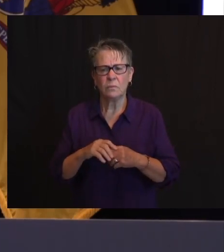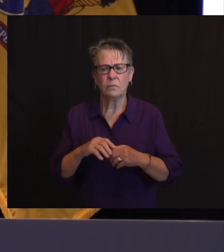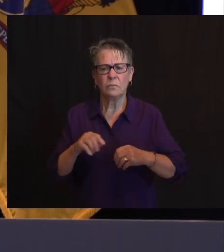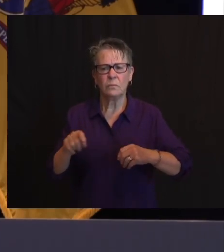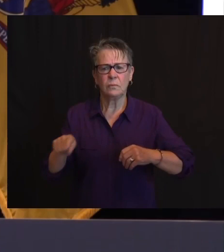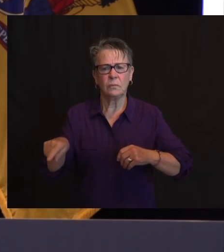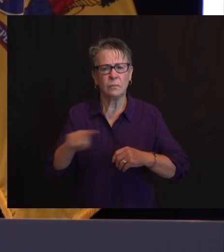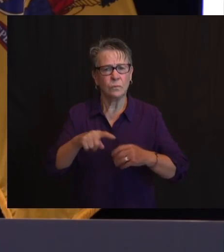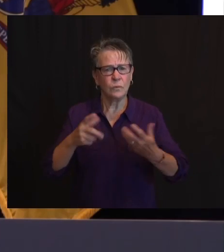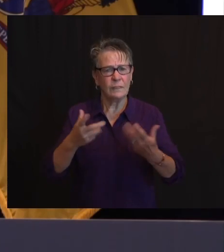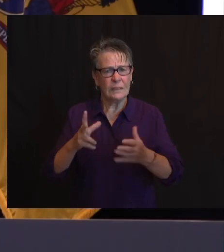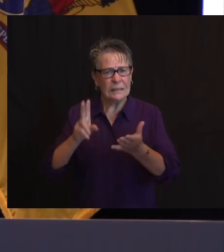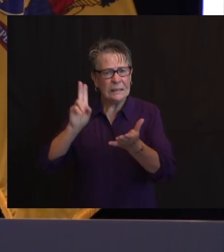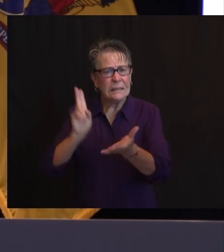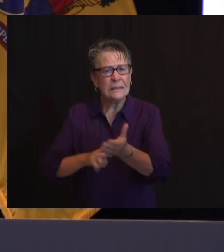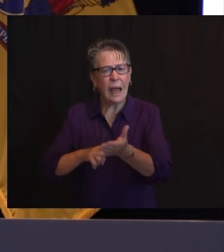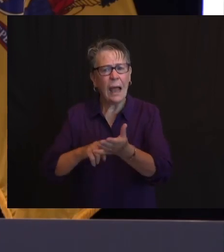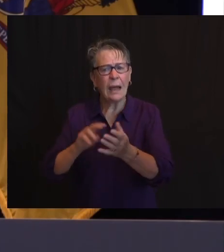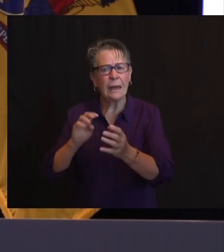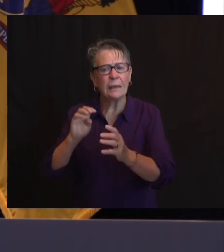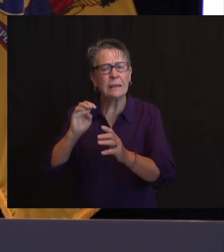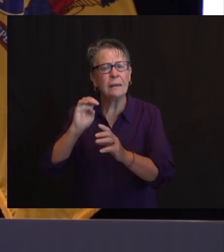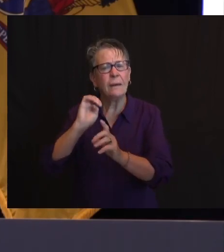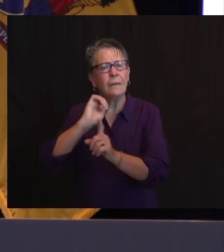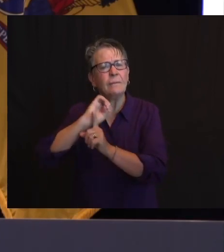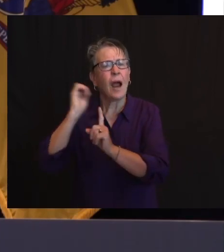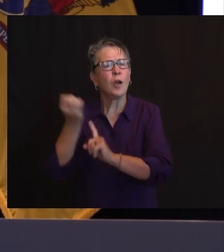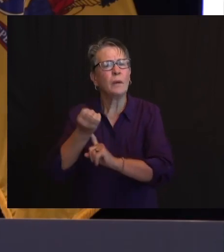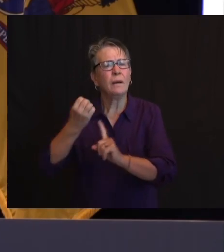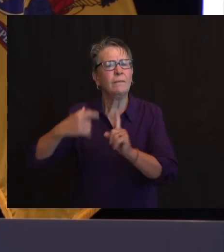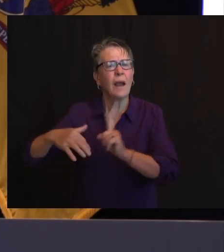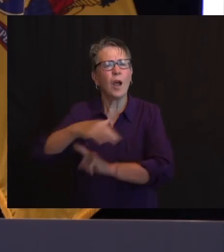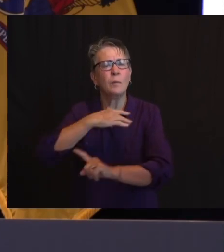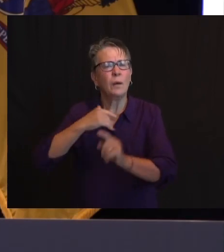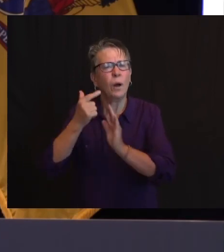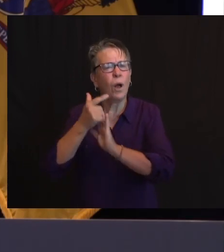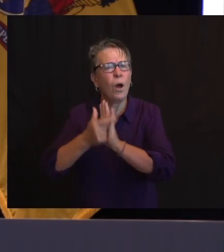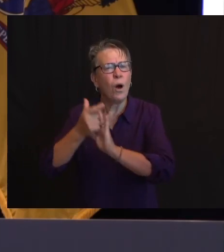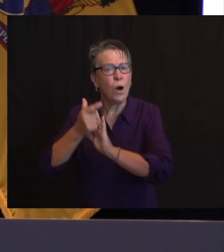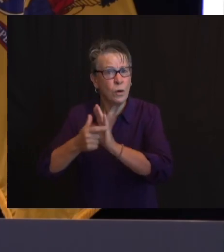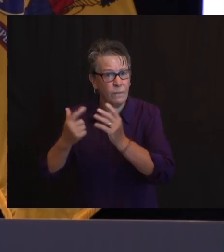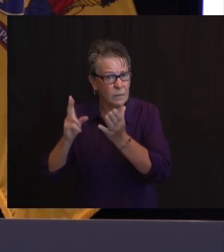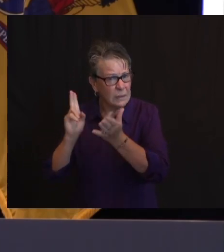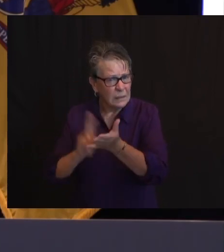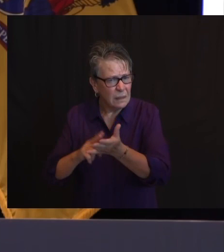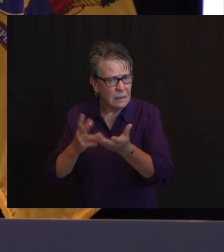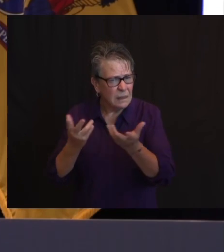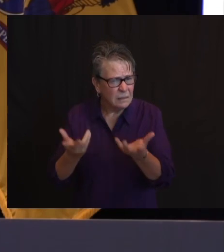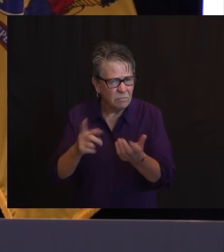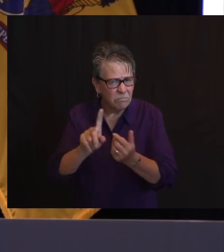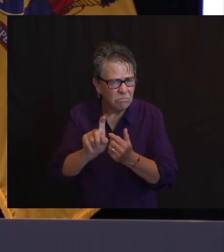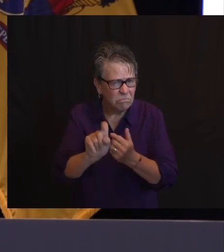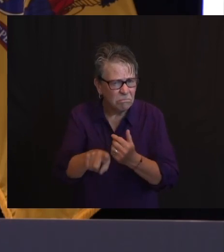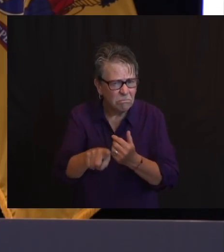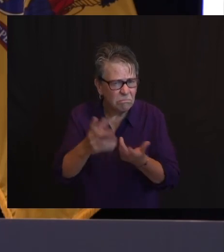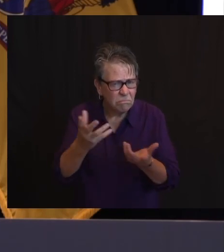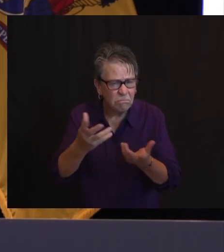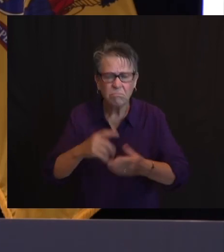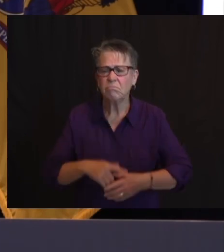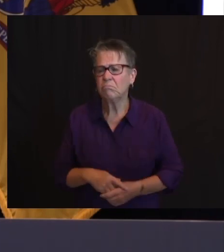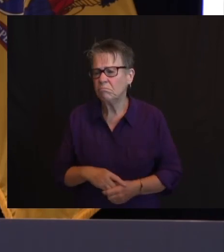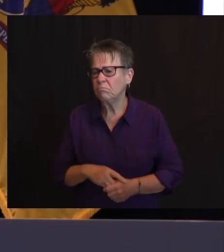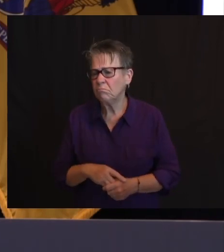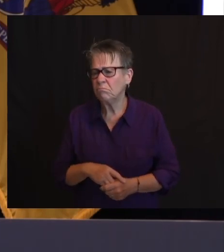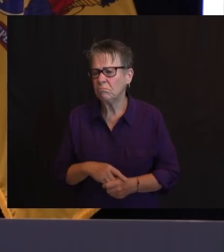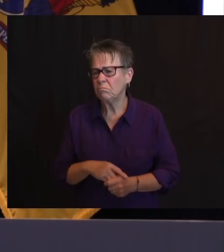that the project has gotten federal approval to move forward? Thanks. Thank you. Again, don't go